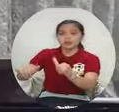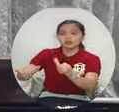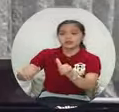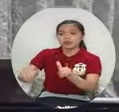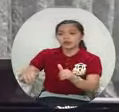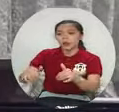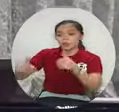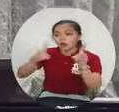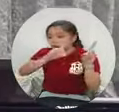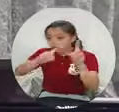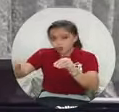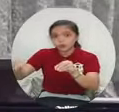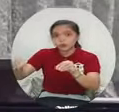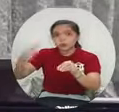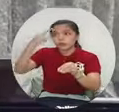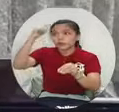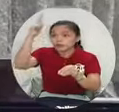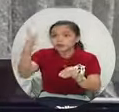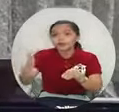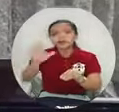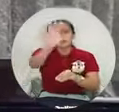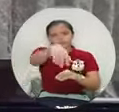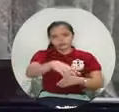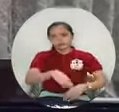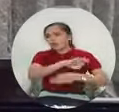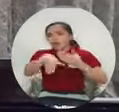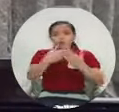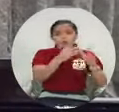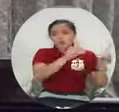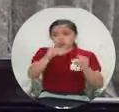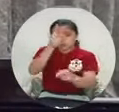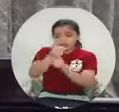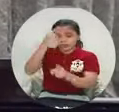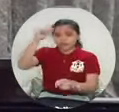just fight, but fight a good fight.